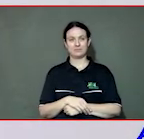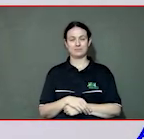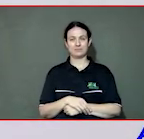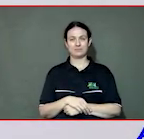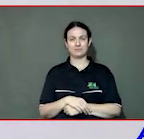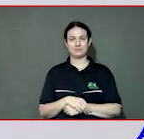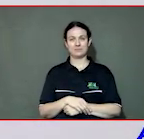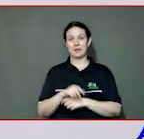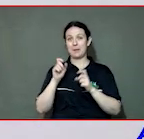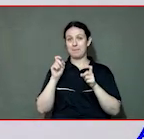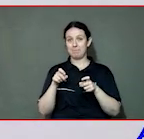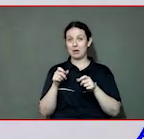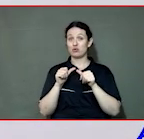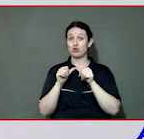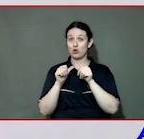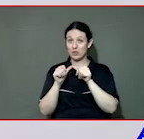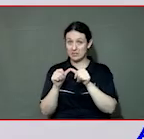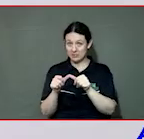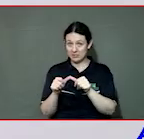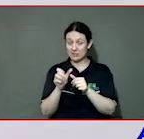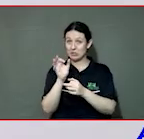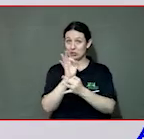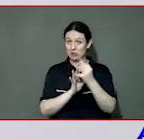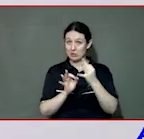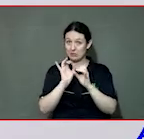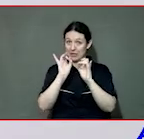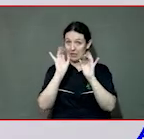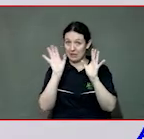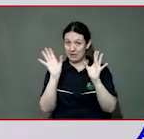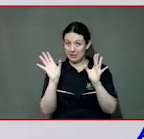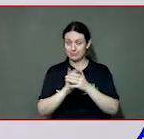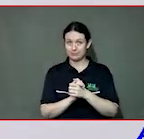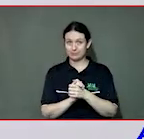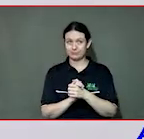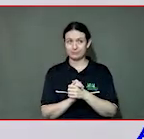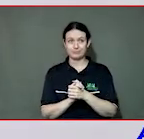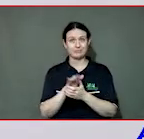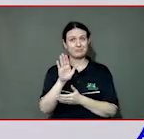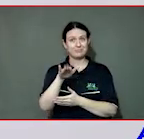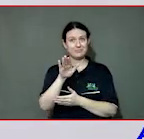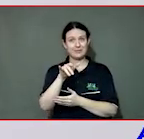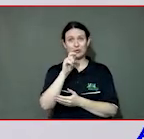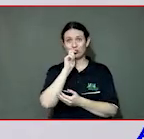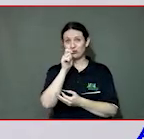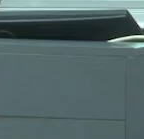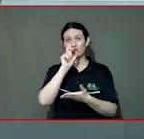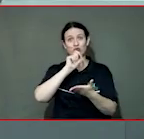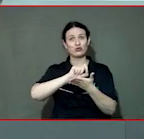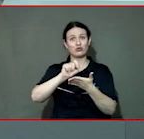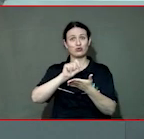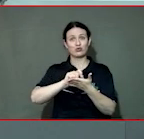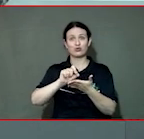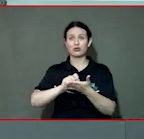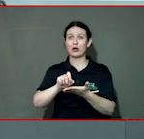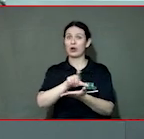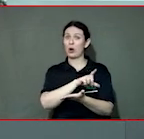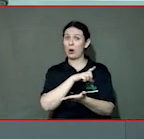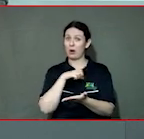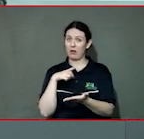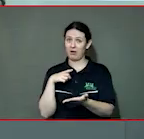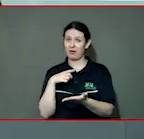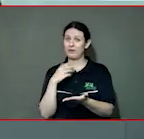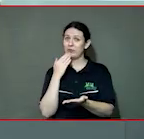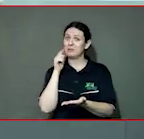Okay, so you must continue your story. Boys and girls, this is a lot of writing work. So please